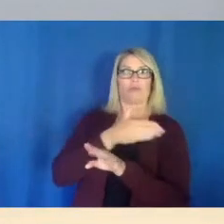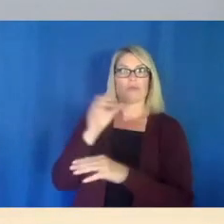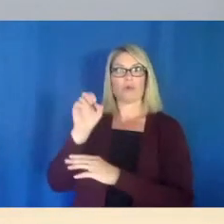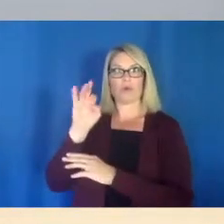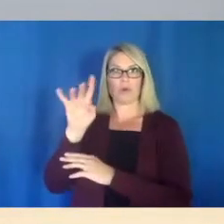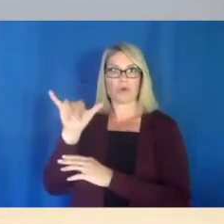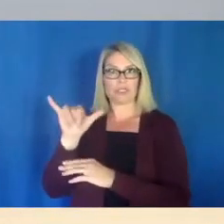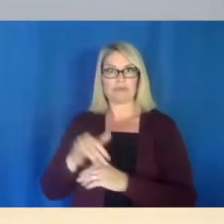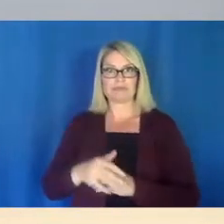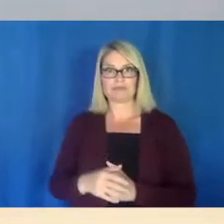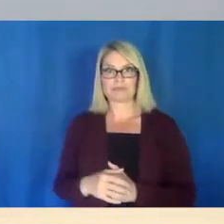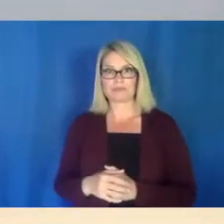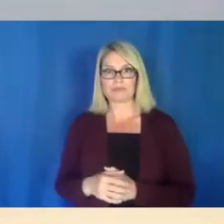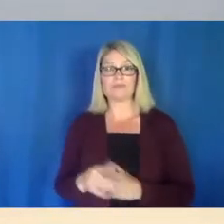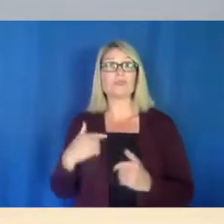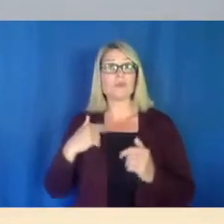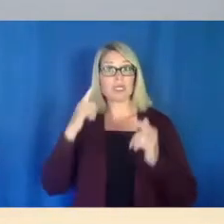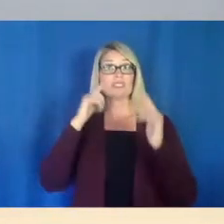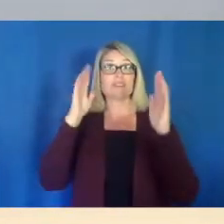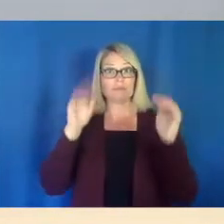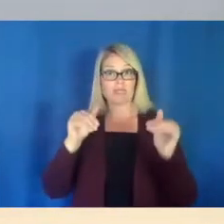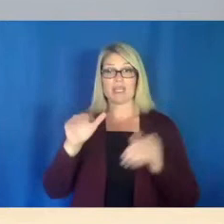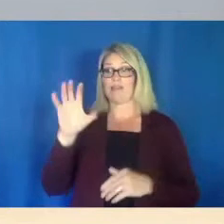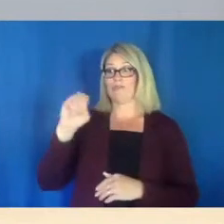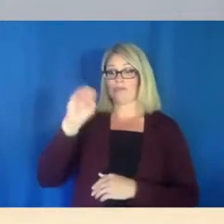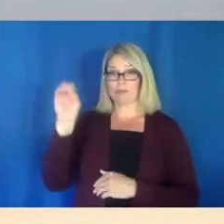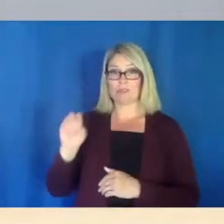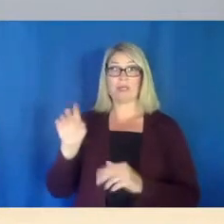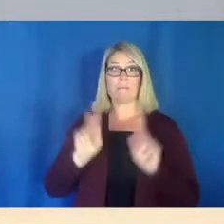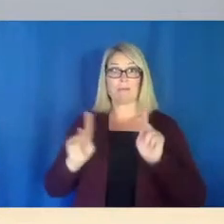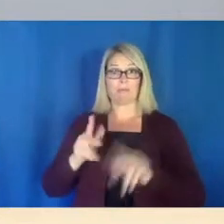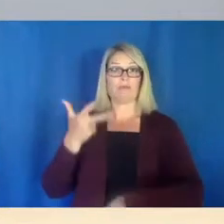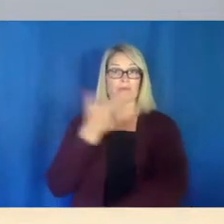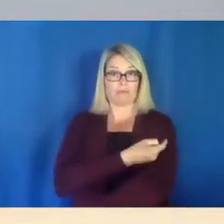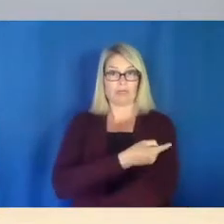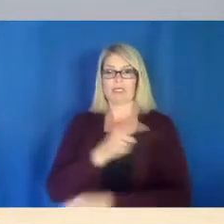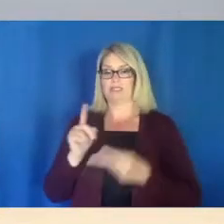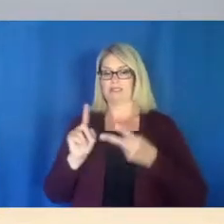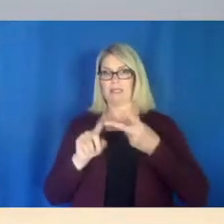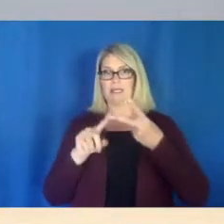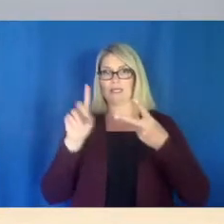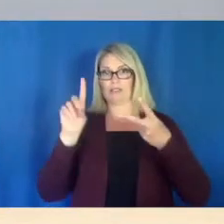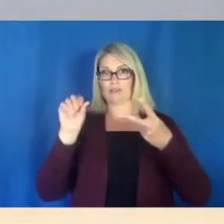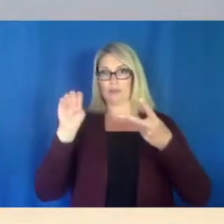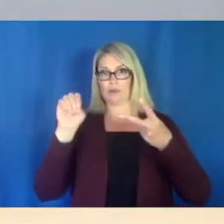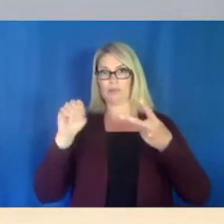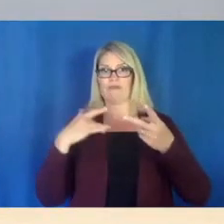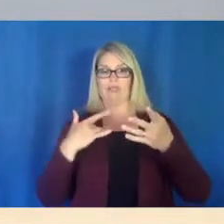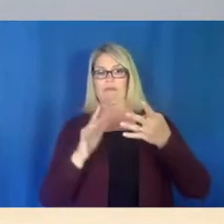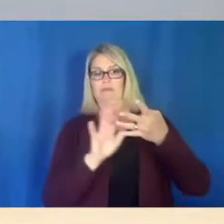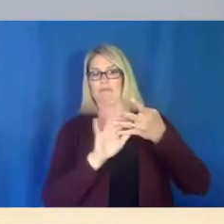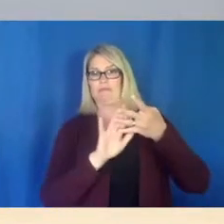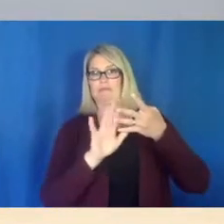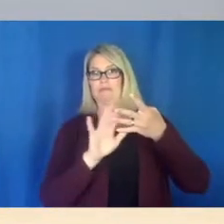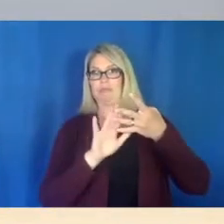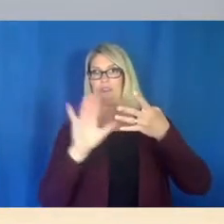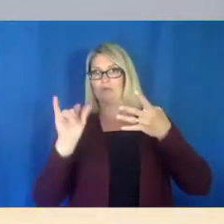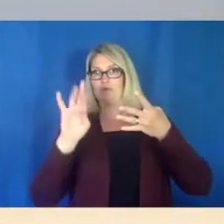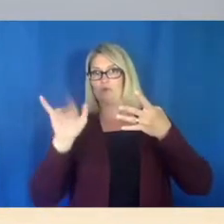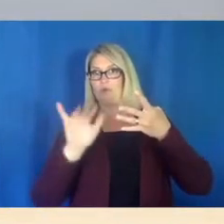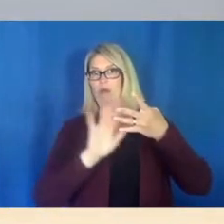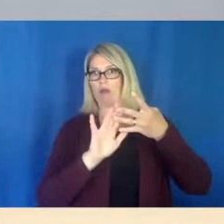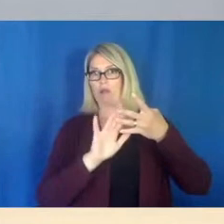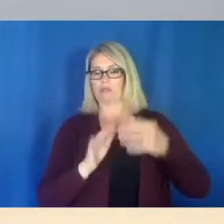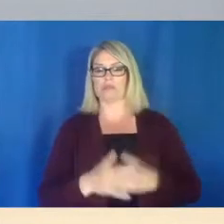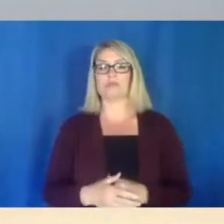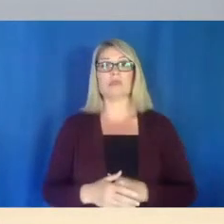mentioned, we expect to have 50% of island residents vaccinated with 2 doses by the middle of July. On Sunday,